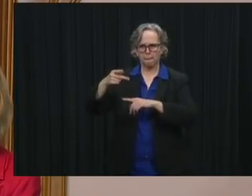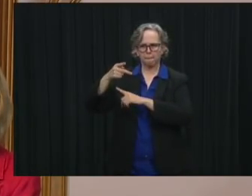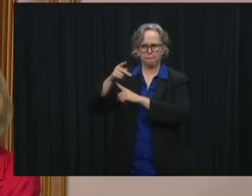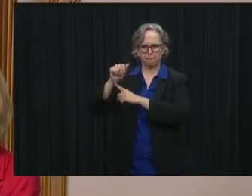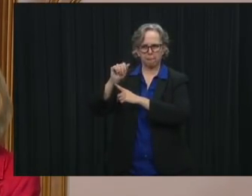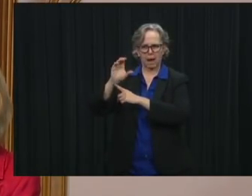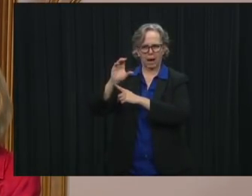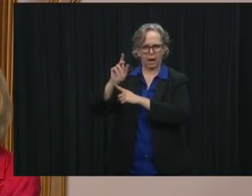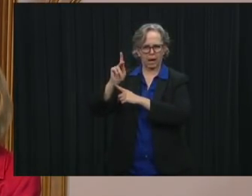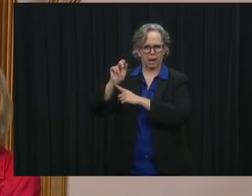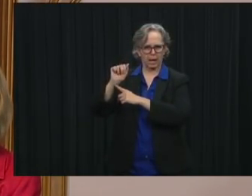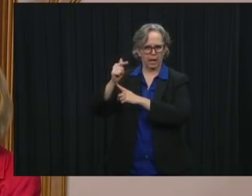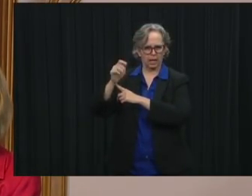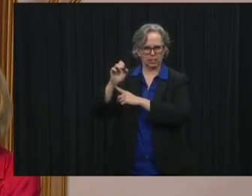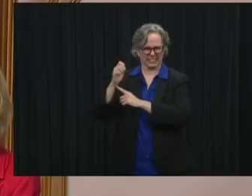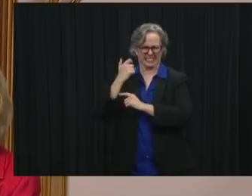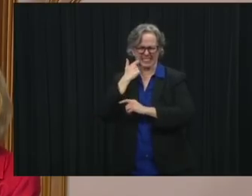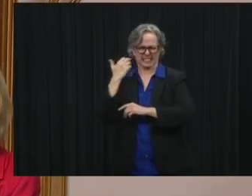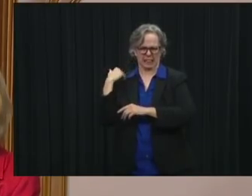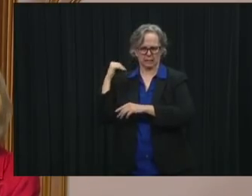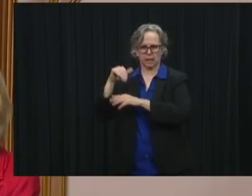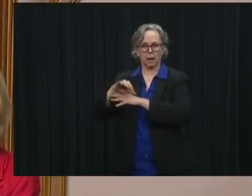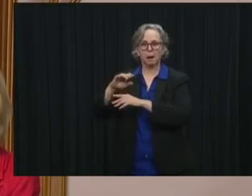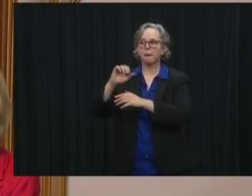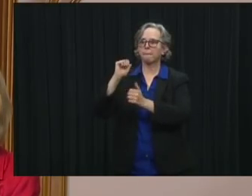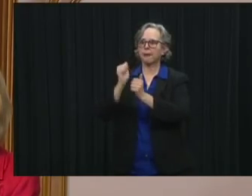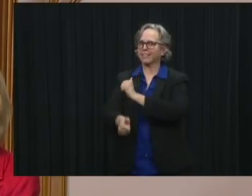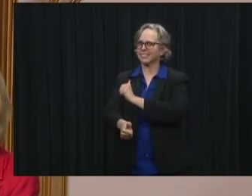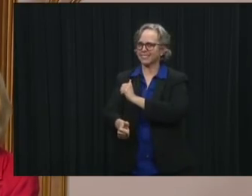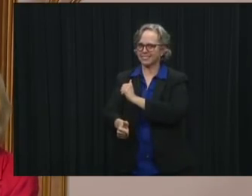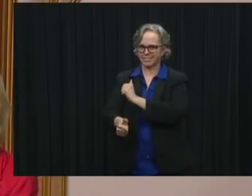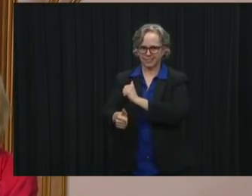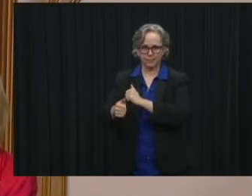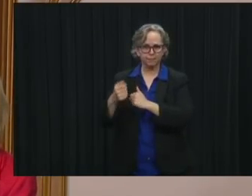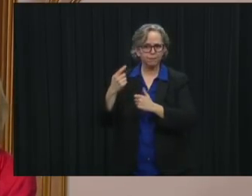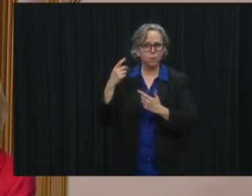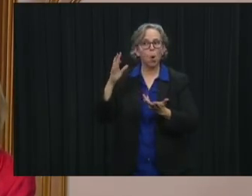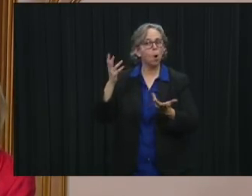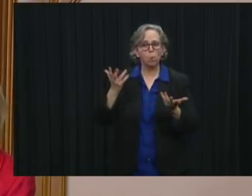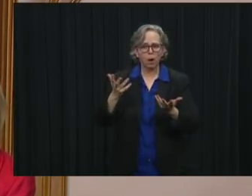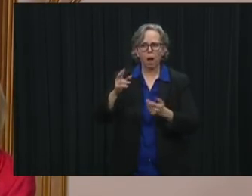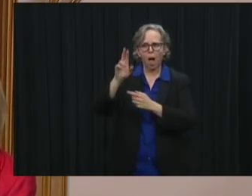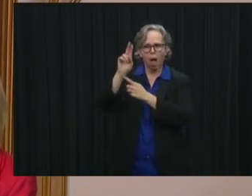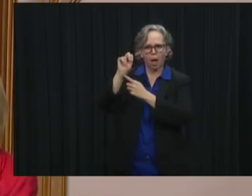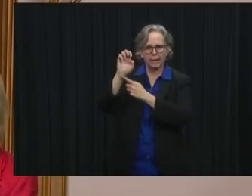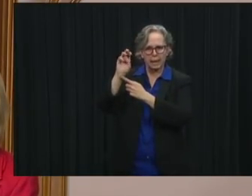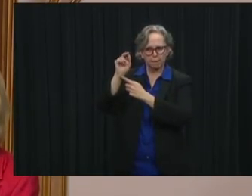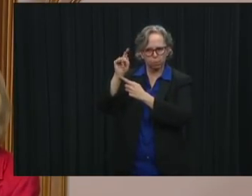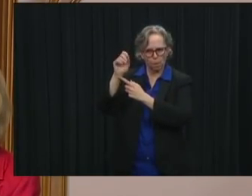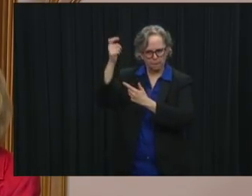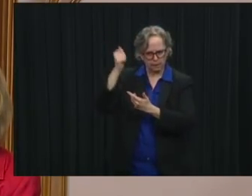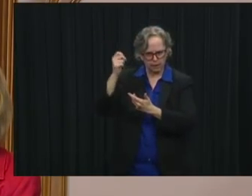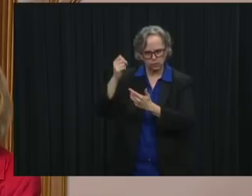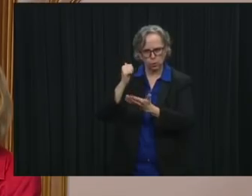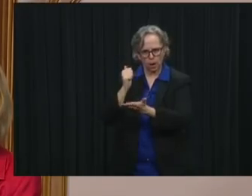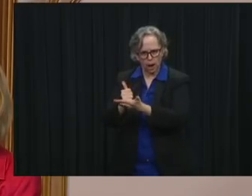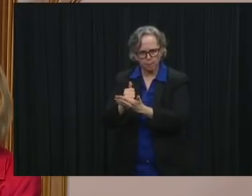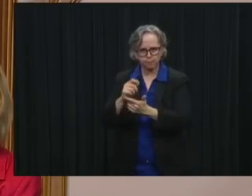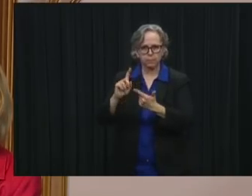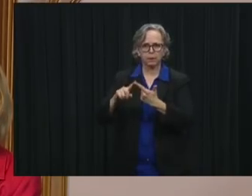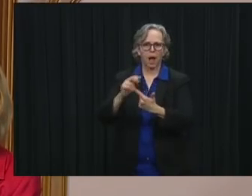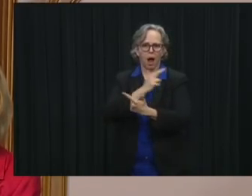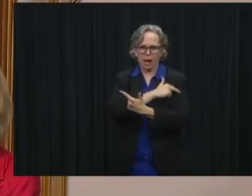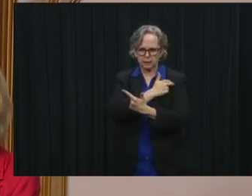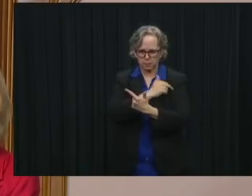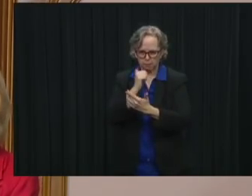thank them for doing that. Expanding unemployment assistance, helping individuals, aid to hospitals, food aid, small